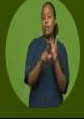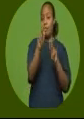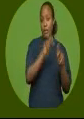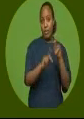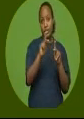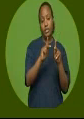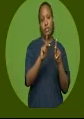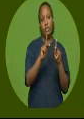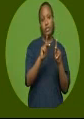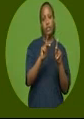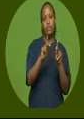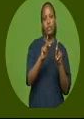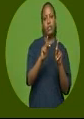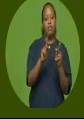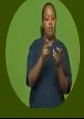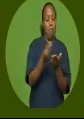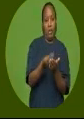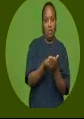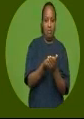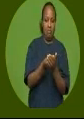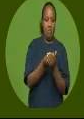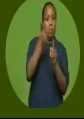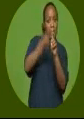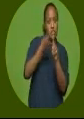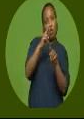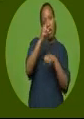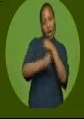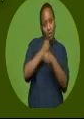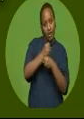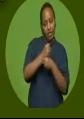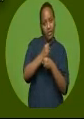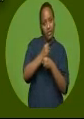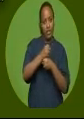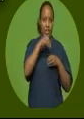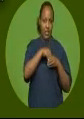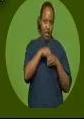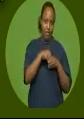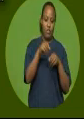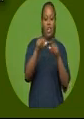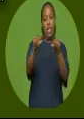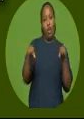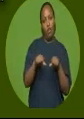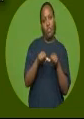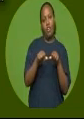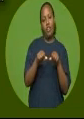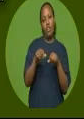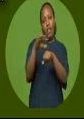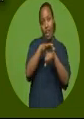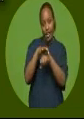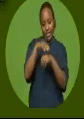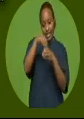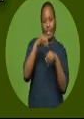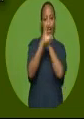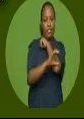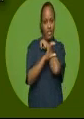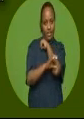people's monthly or annual money income and the area of land that is available in a